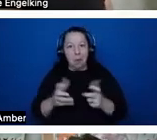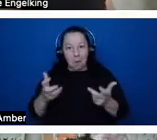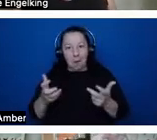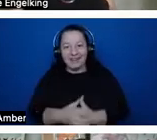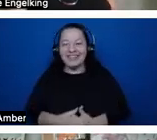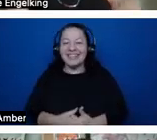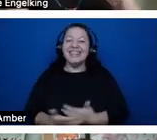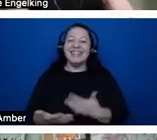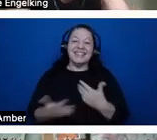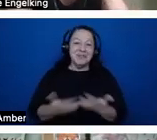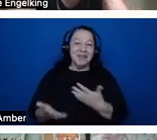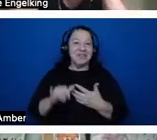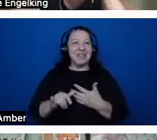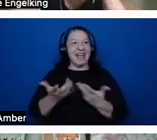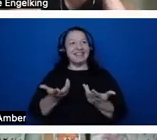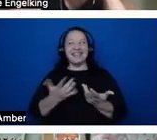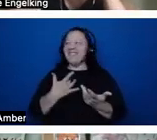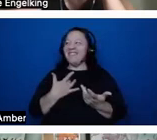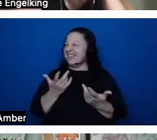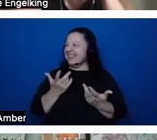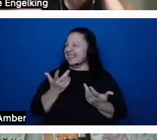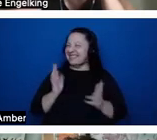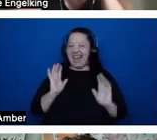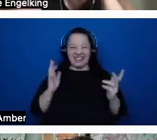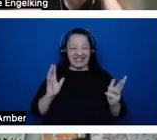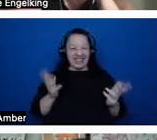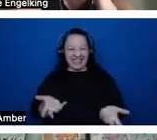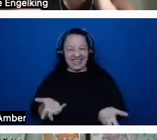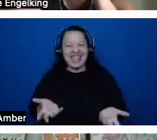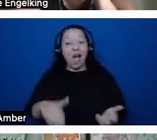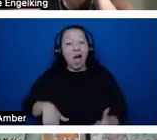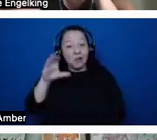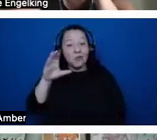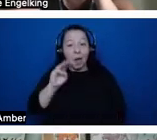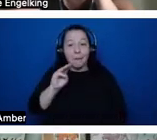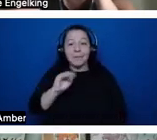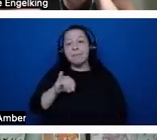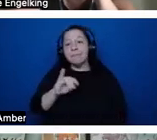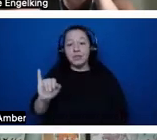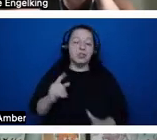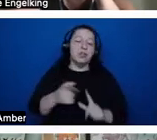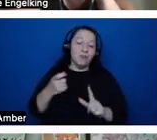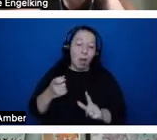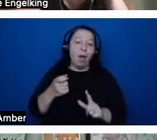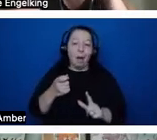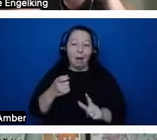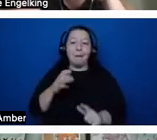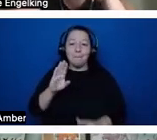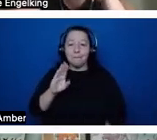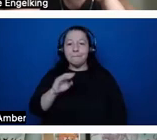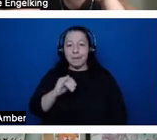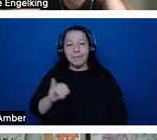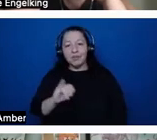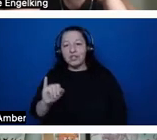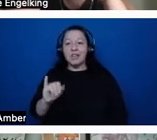that's that. I feel like that's all. I grew up in Bemidji. I'm from Bemidji. For those who